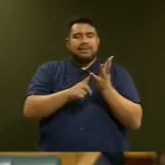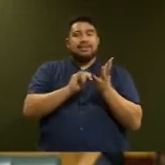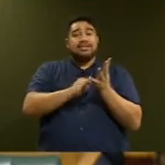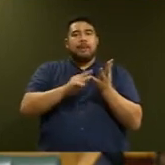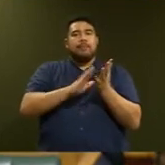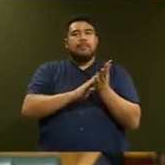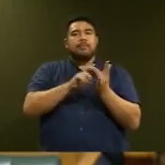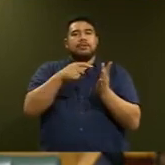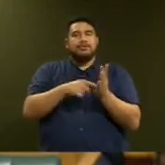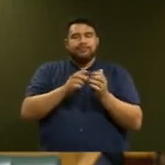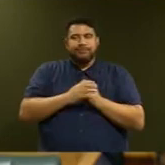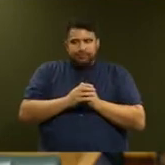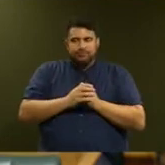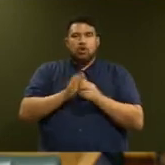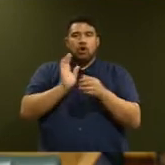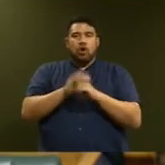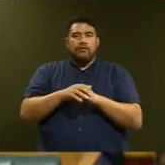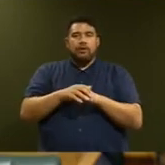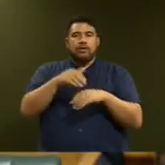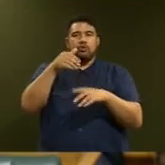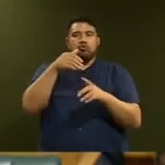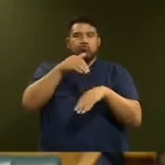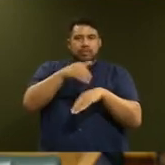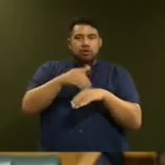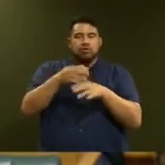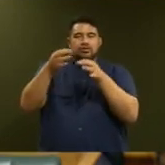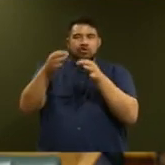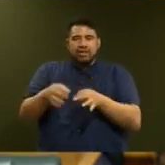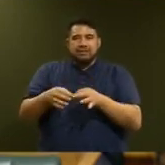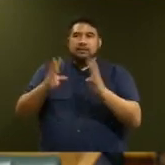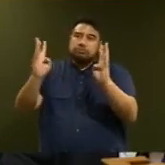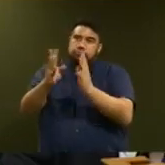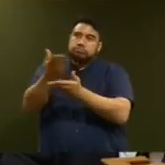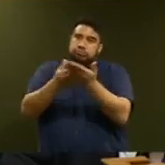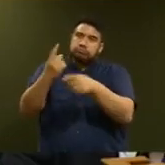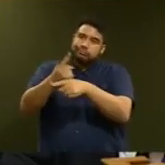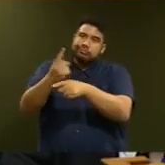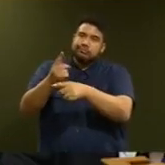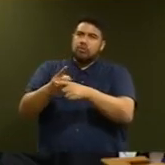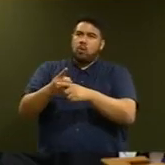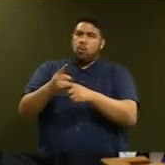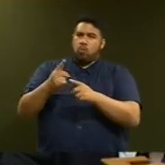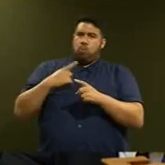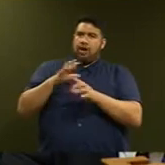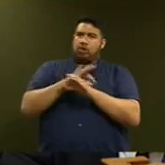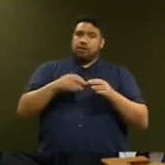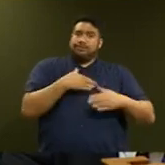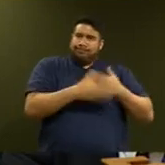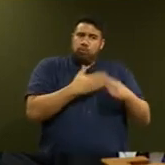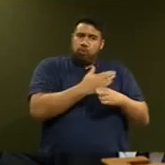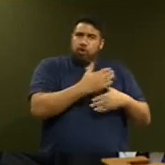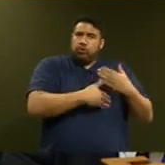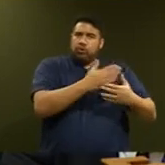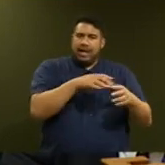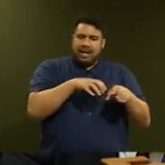having Cabinet consider options and get on with what's required in this area? Because on behalf of the Prime Minister, we